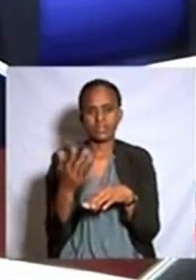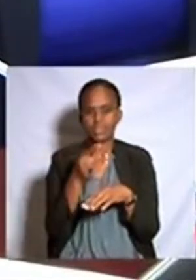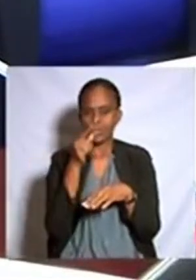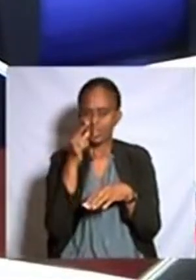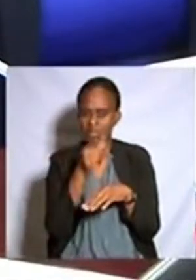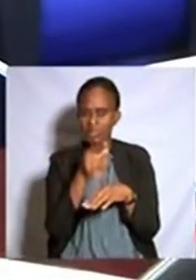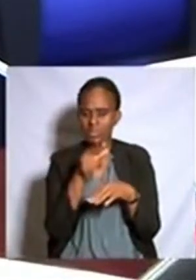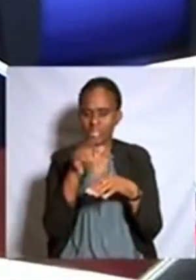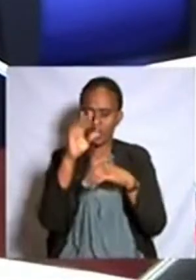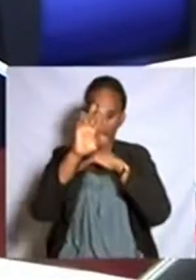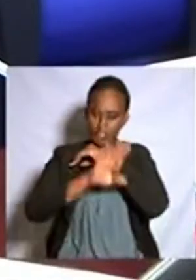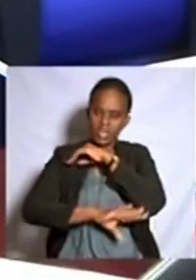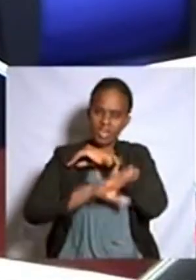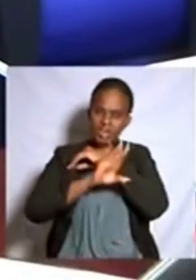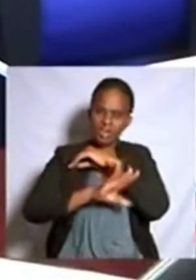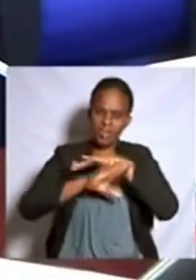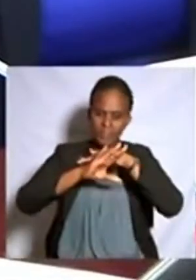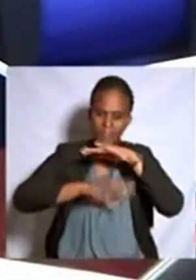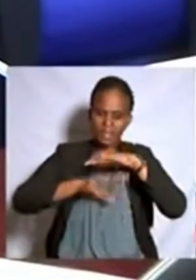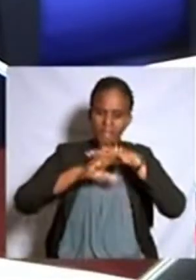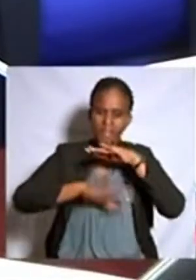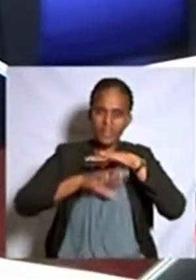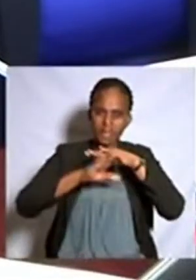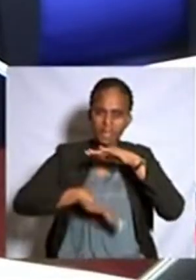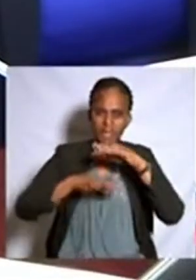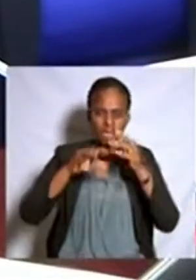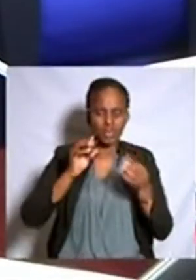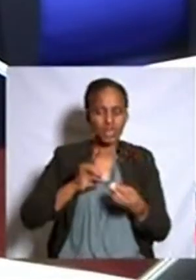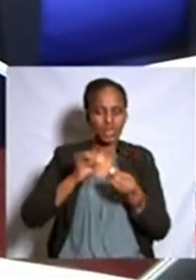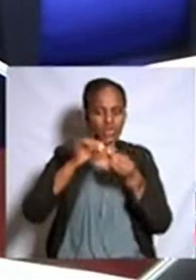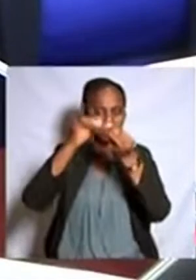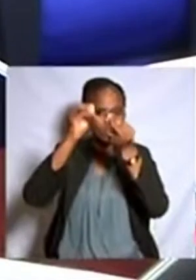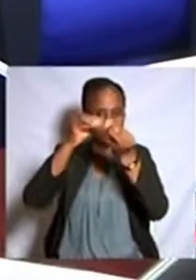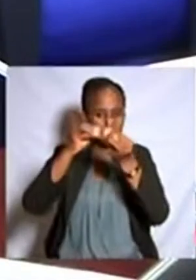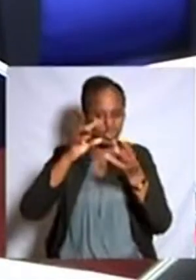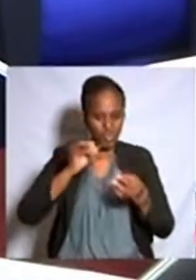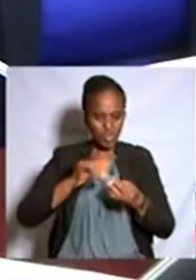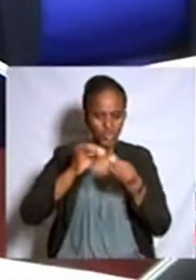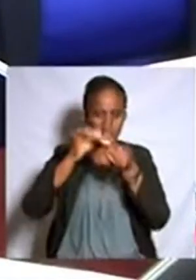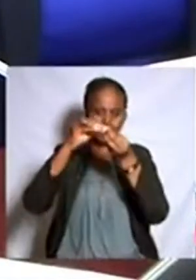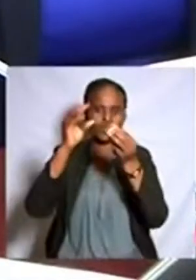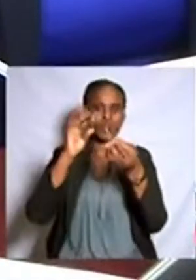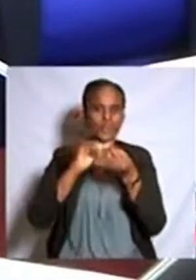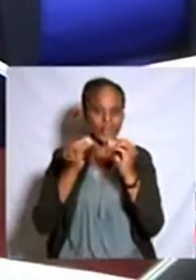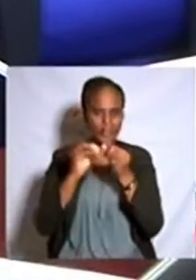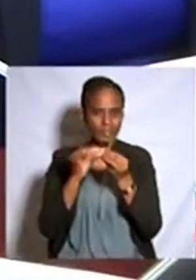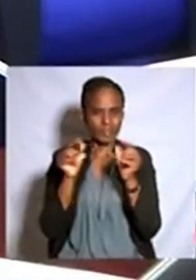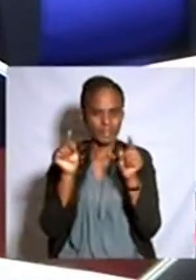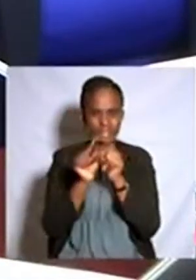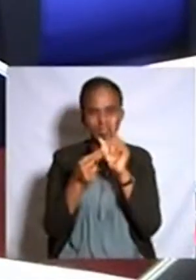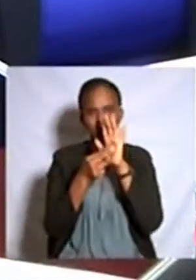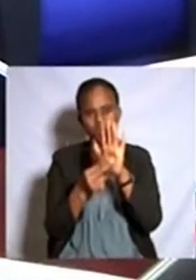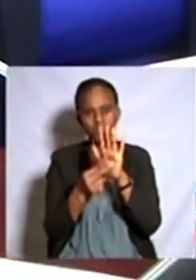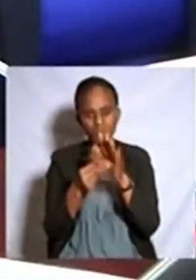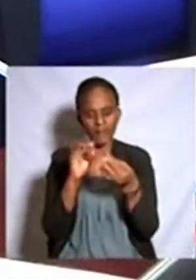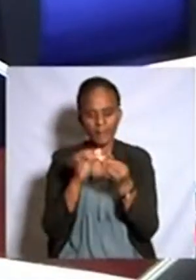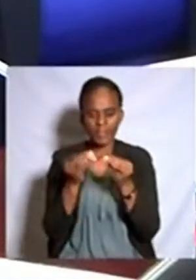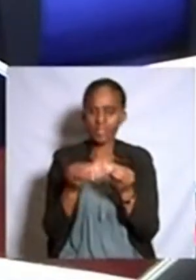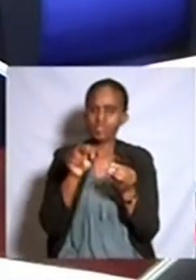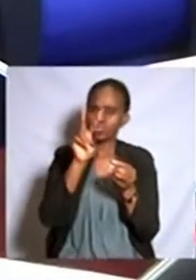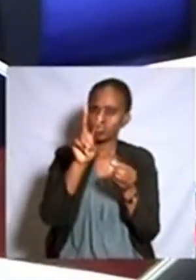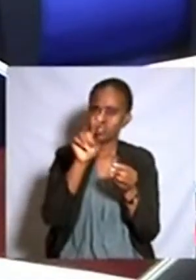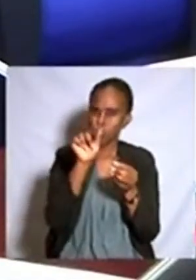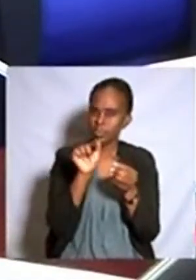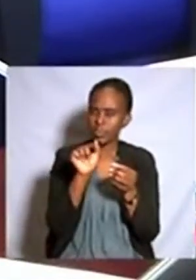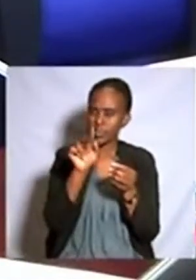there, and below the total assets is indicated figure that's